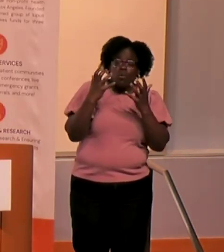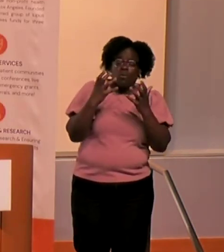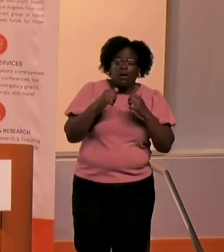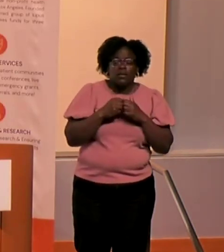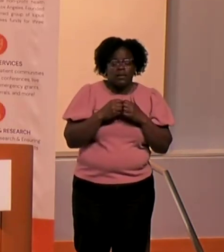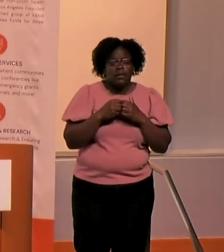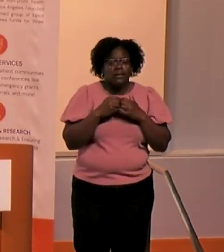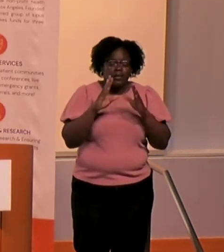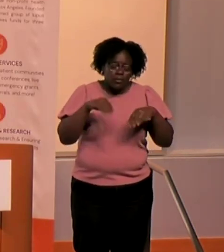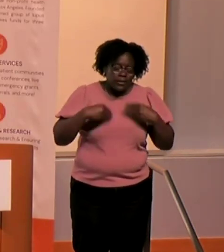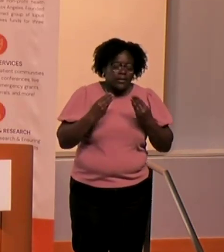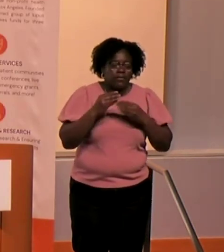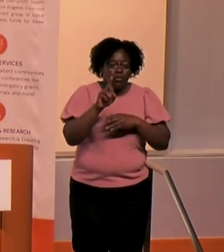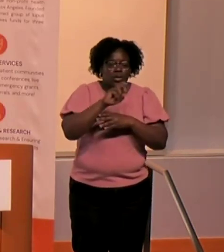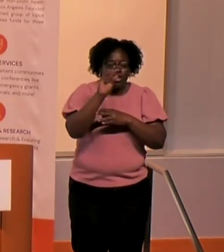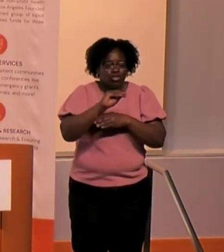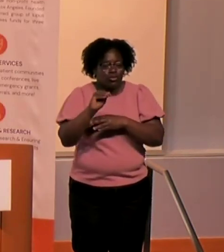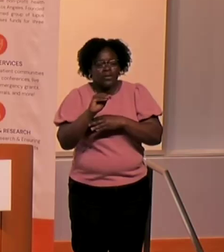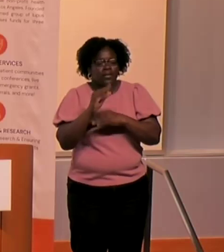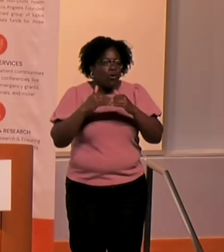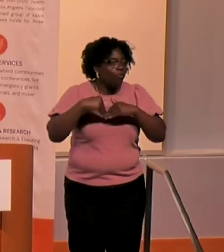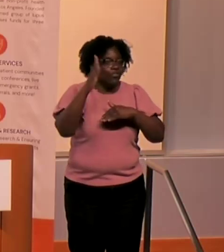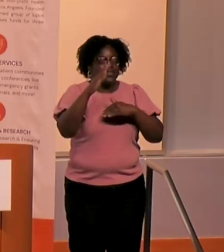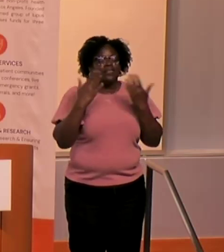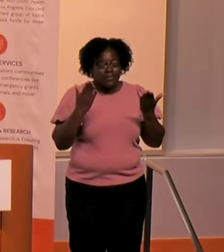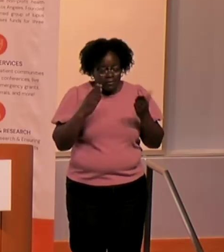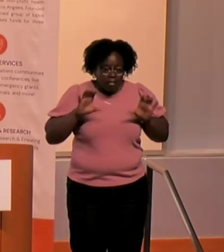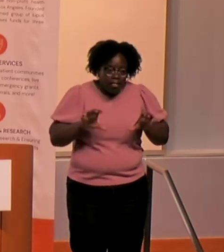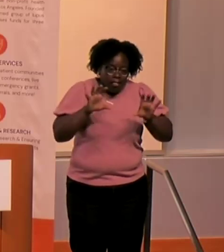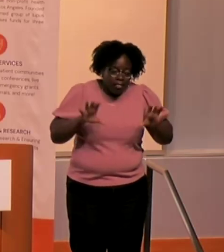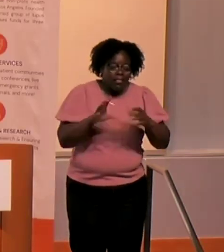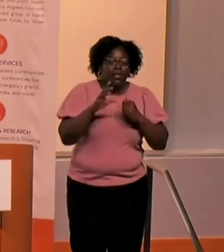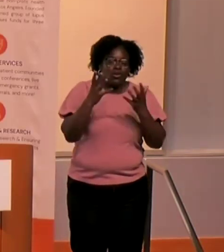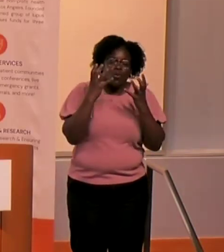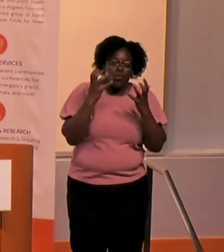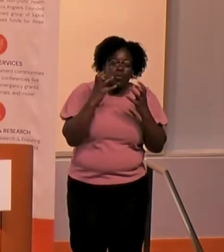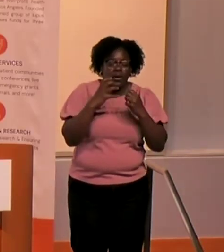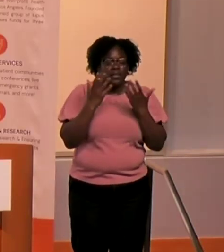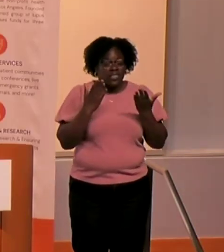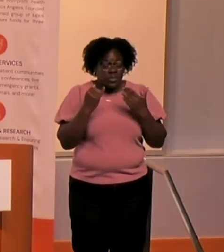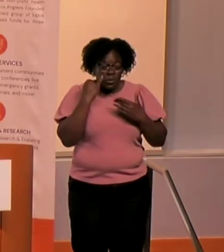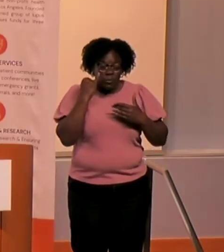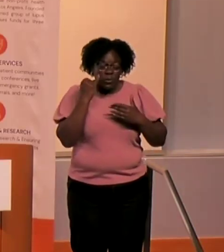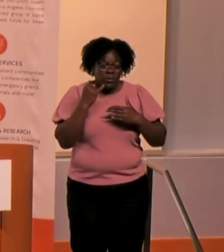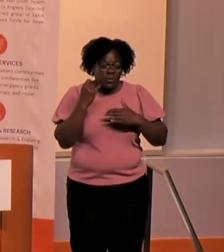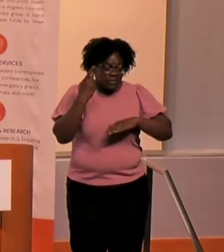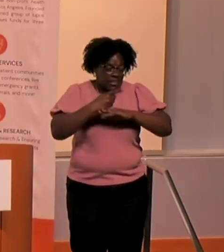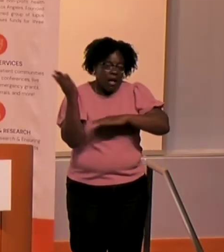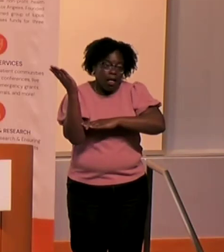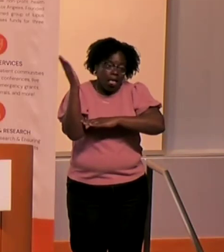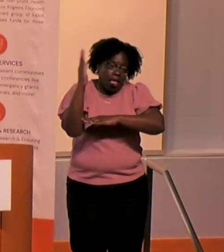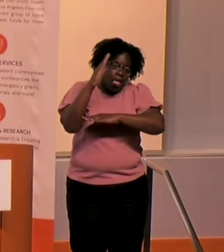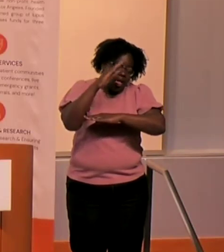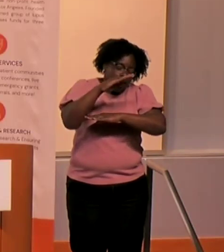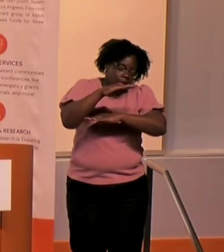to give 120%. And with those long days, I mean, I feel